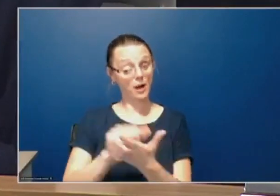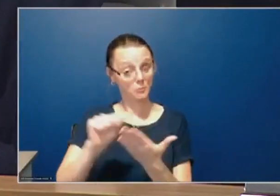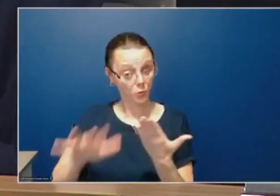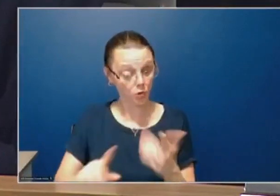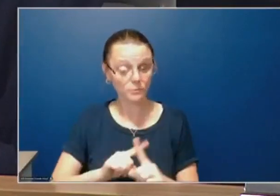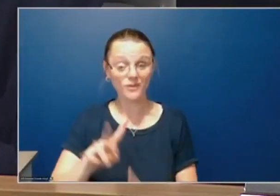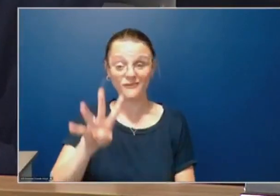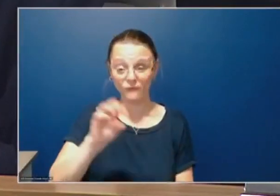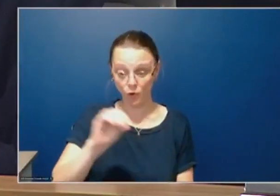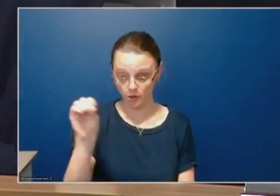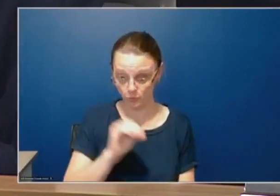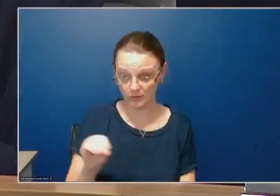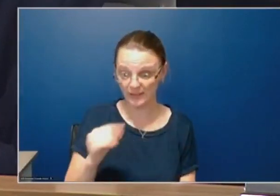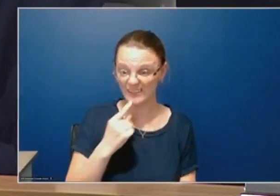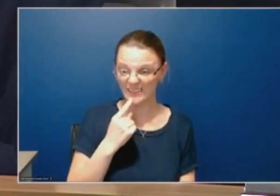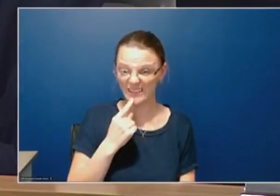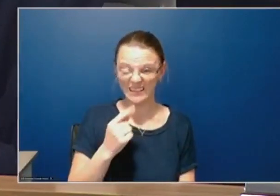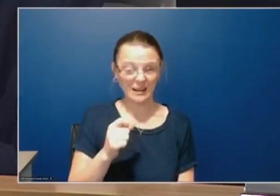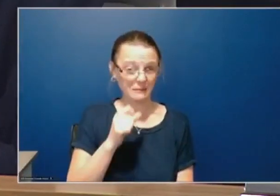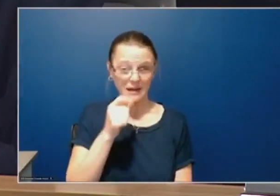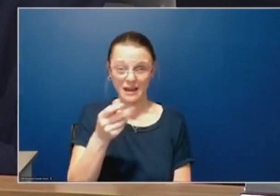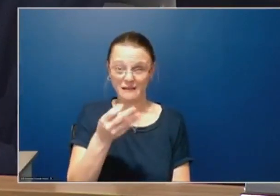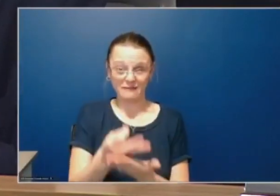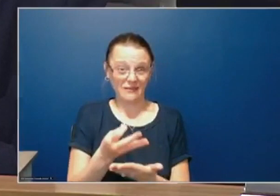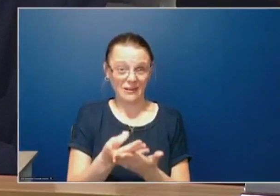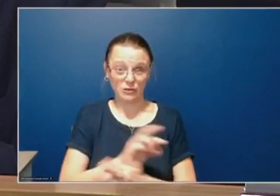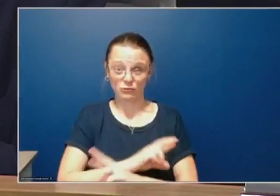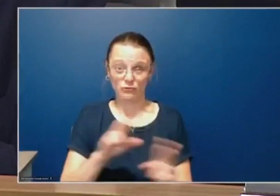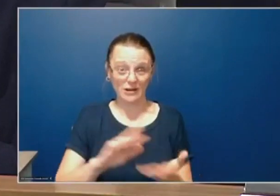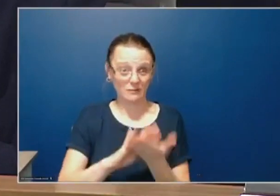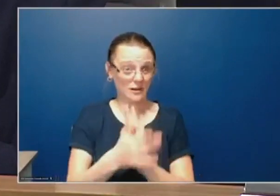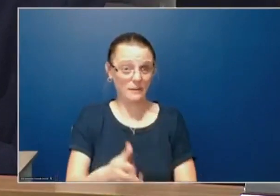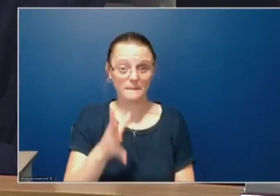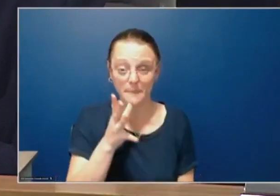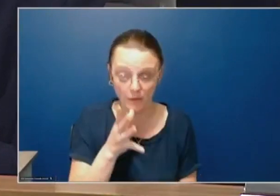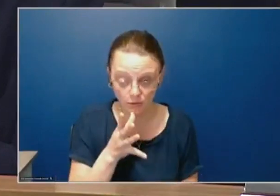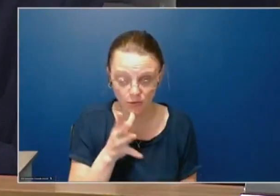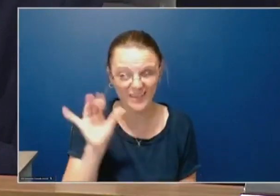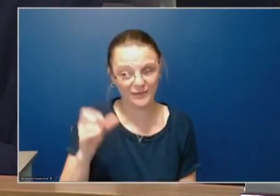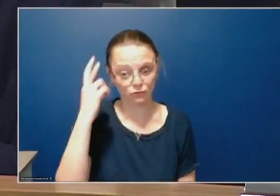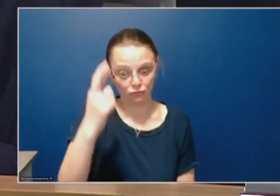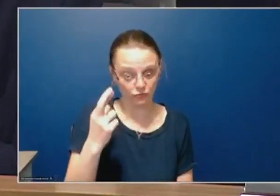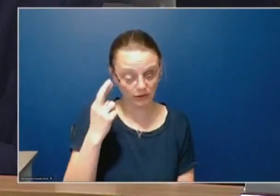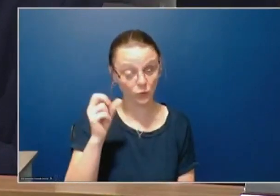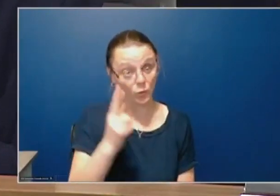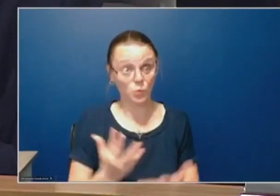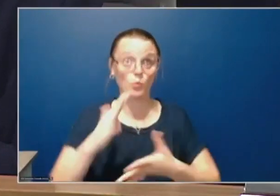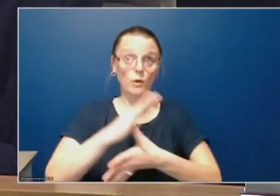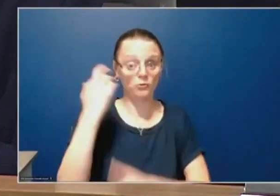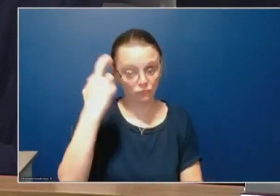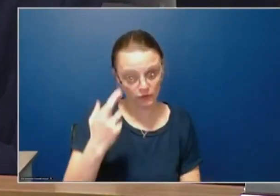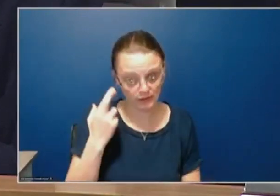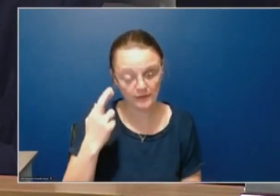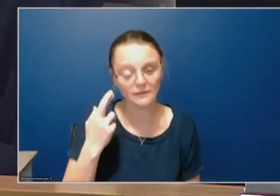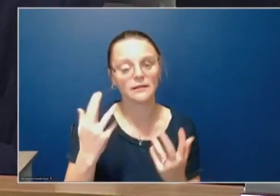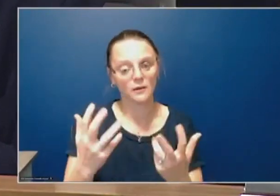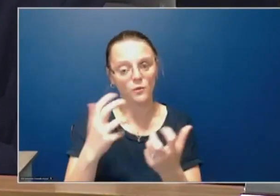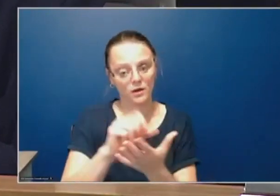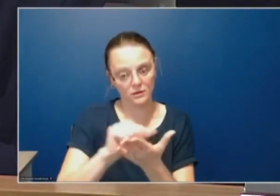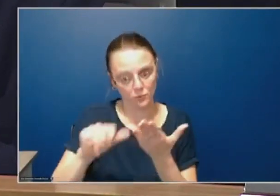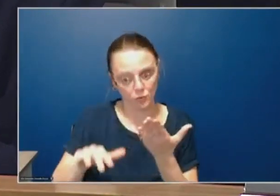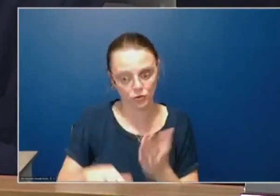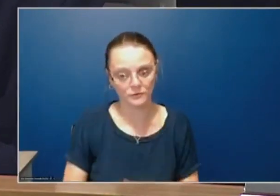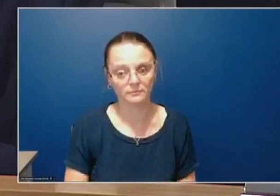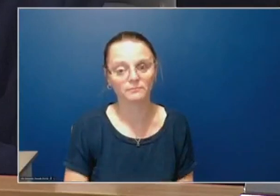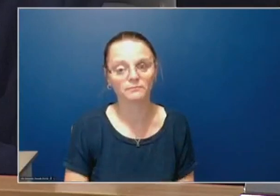40% identified as not financially prepared as a contributing factor or primary factor in why they were seeking an abortion. I